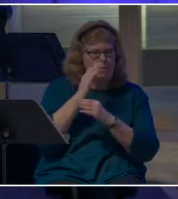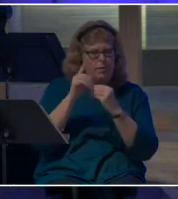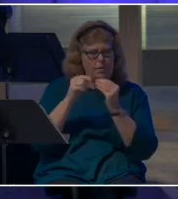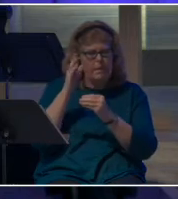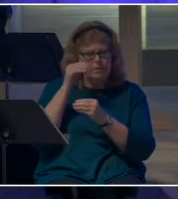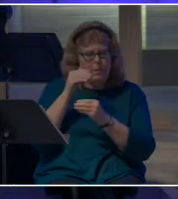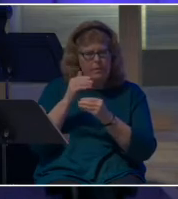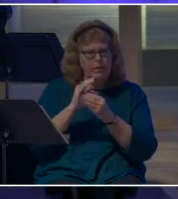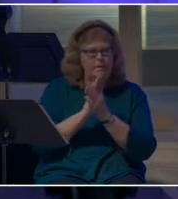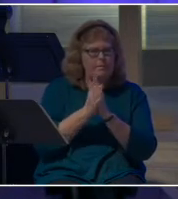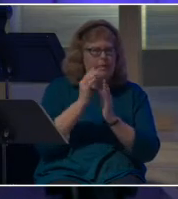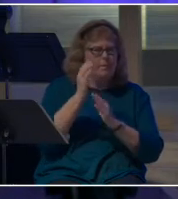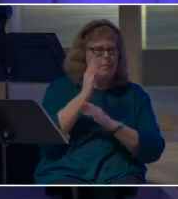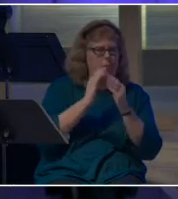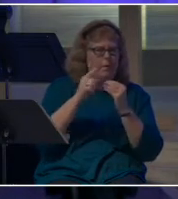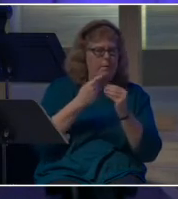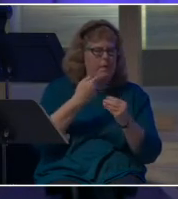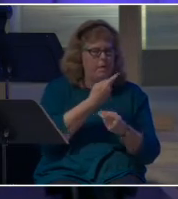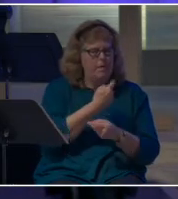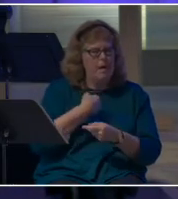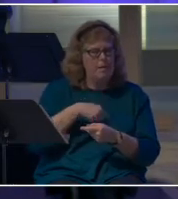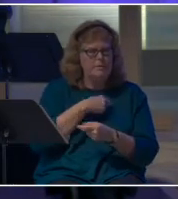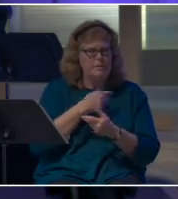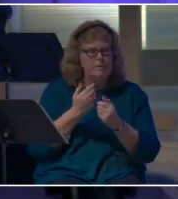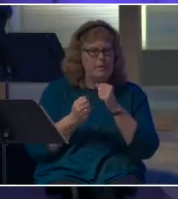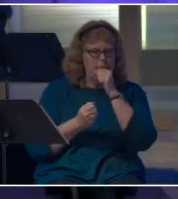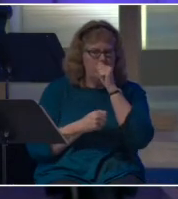and become anxious about us.